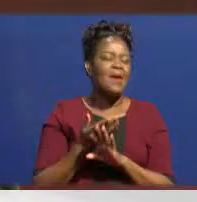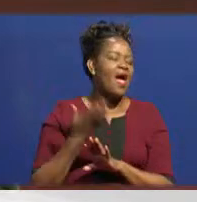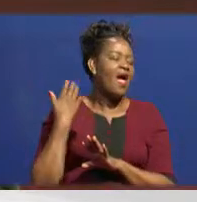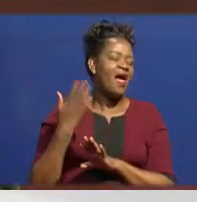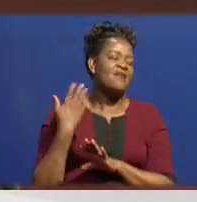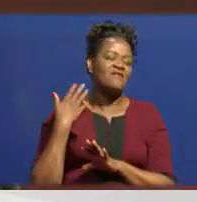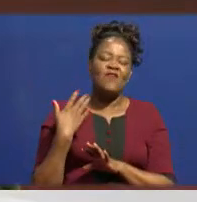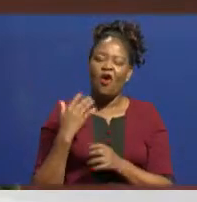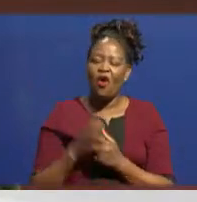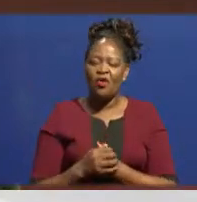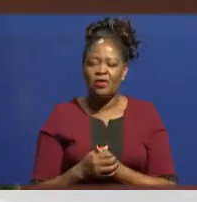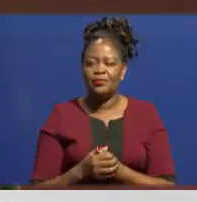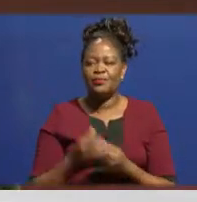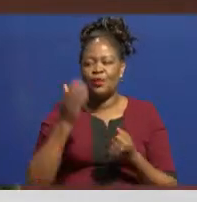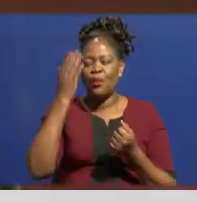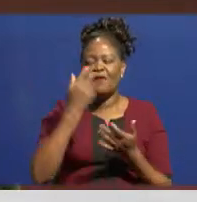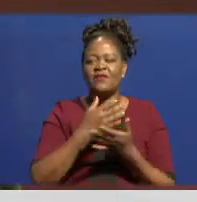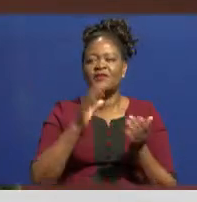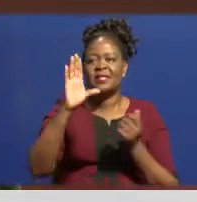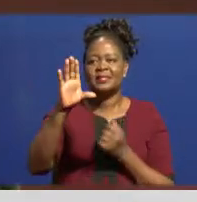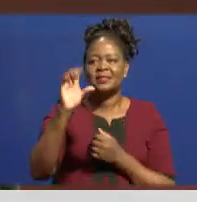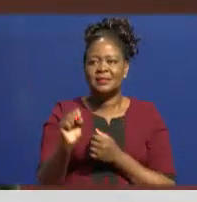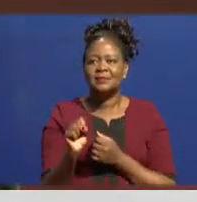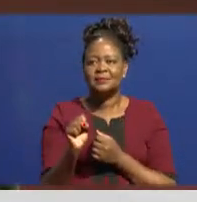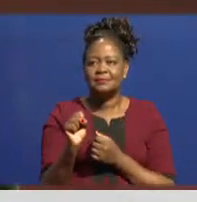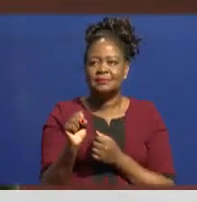if every cabinet secretary who is